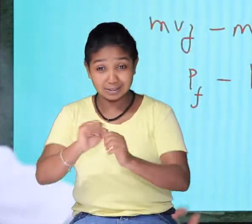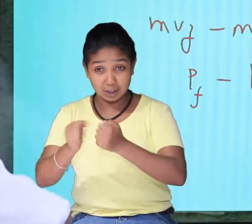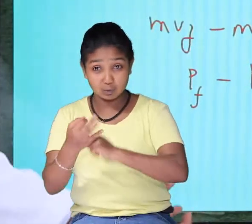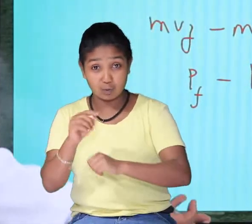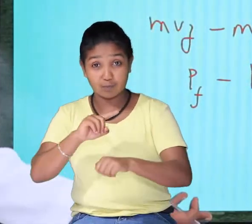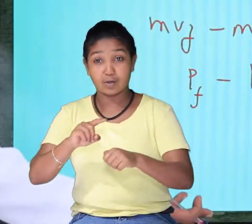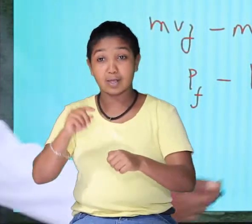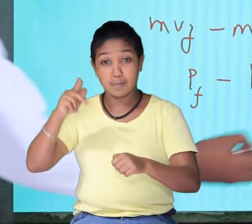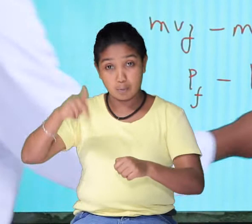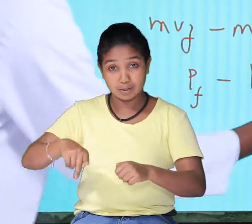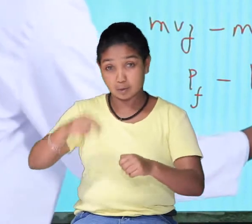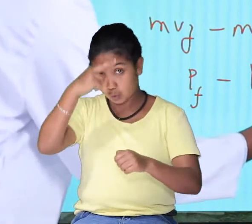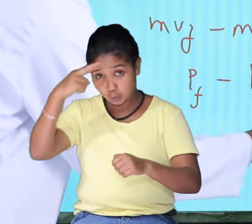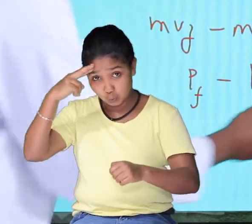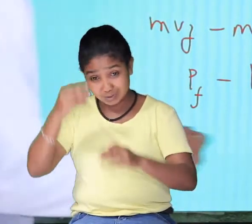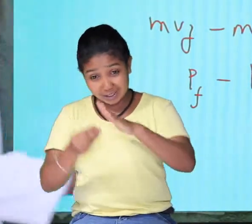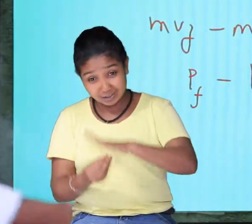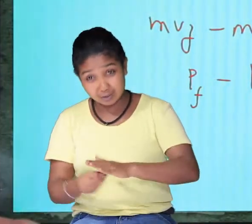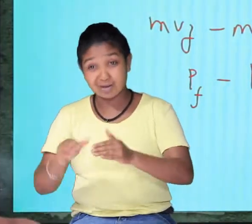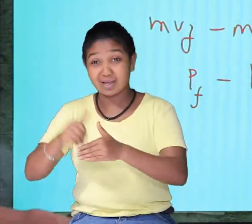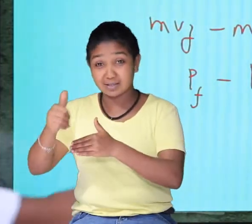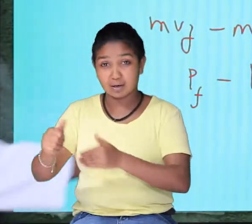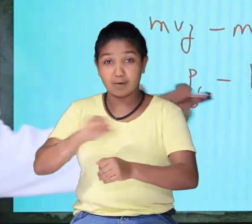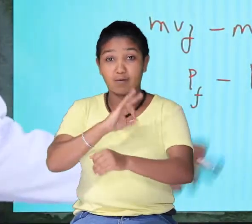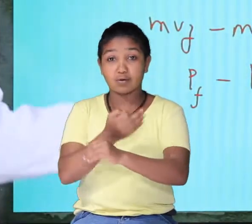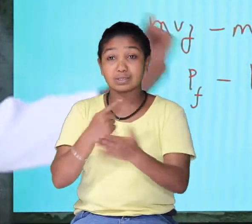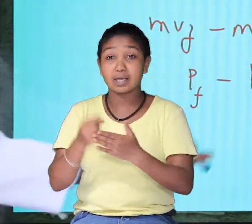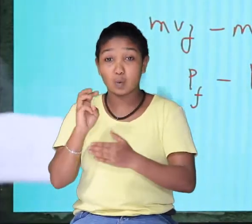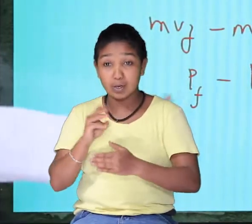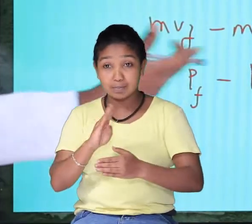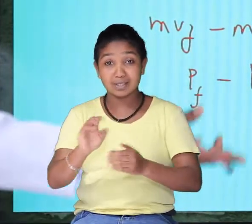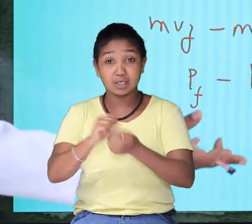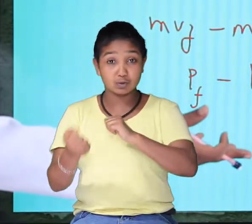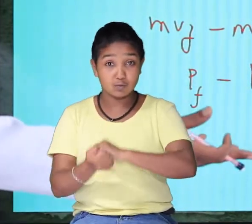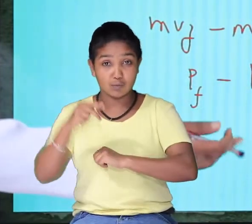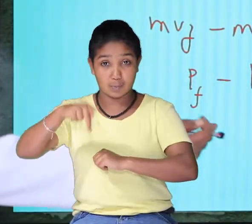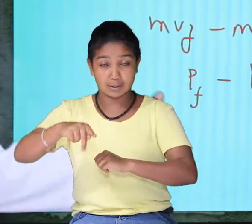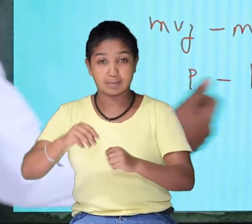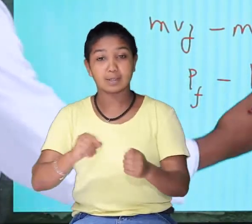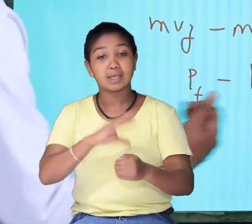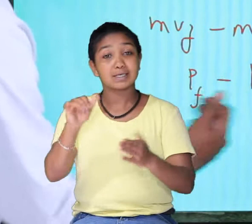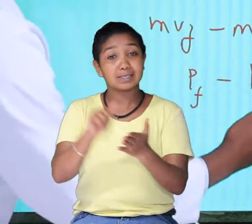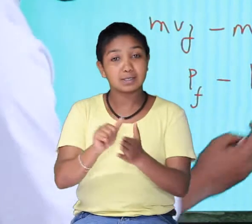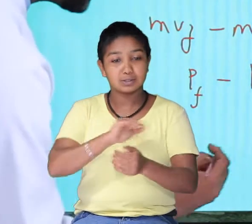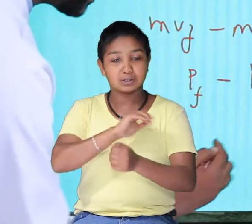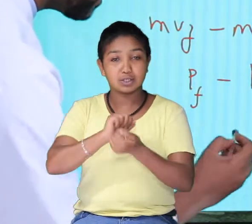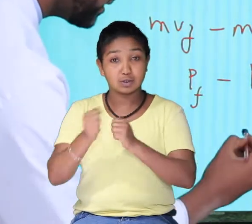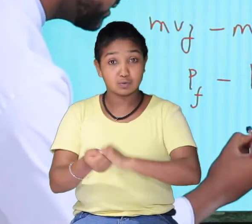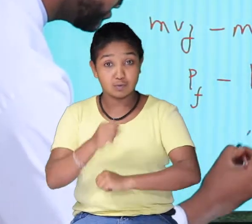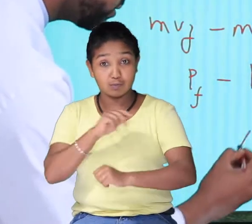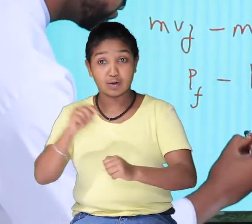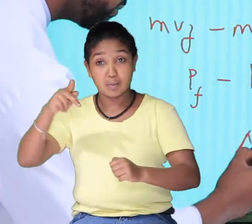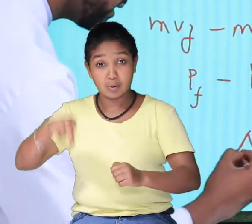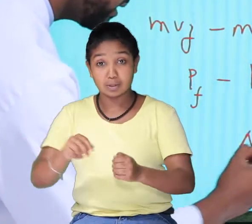change of momentum, due to the exertion of external force, there will be a change of momentum. And that change of momentum